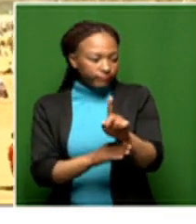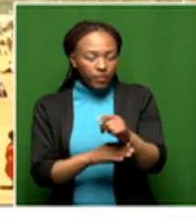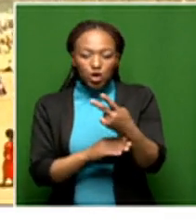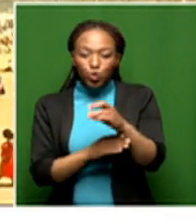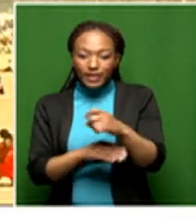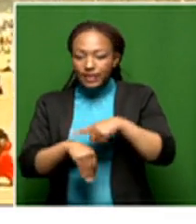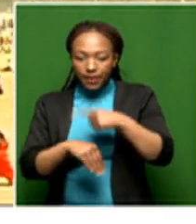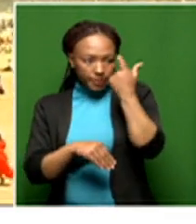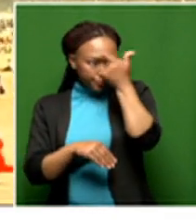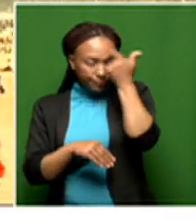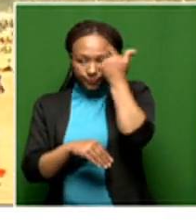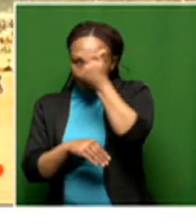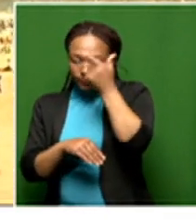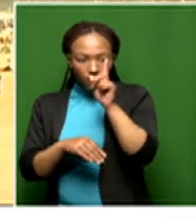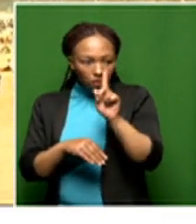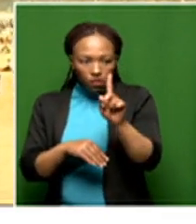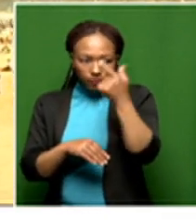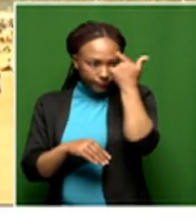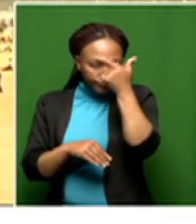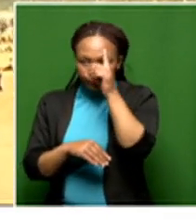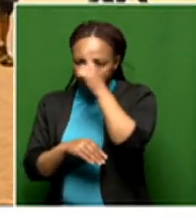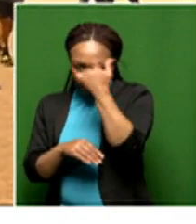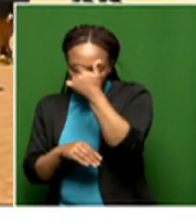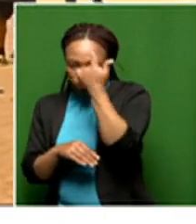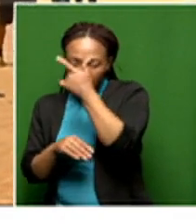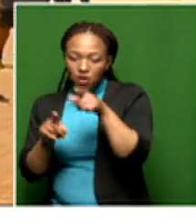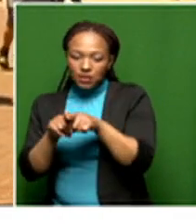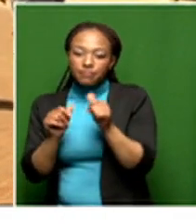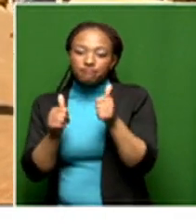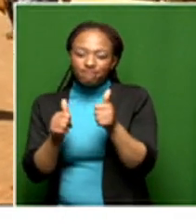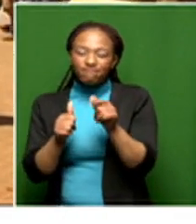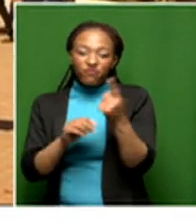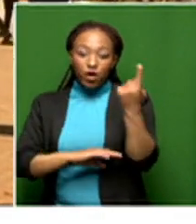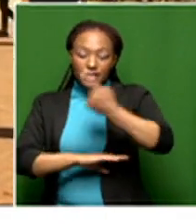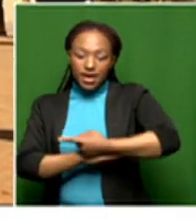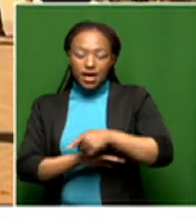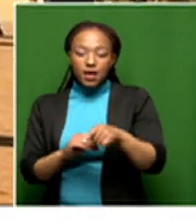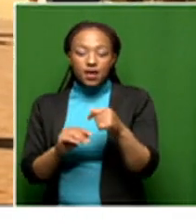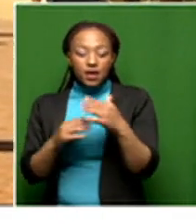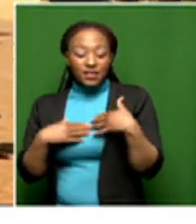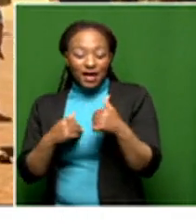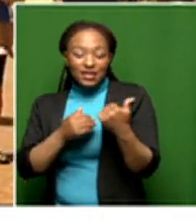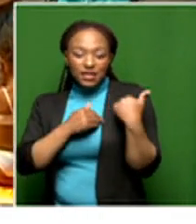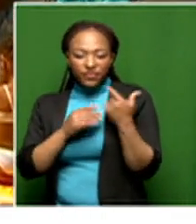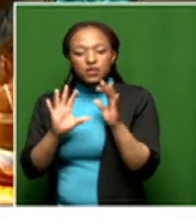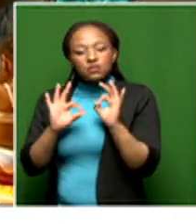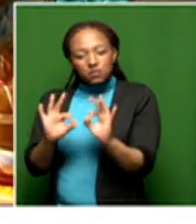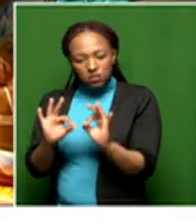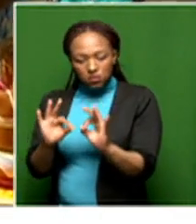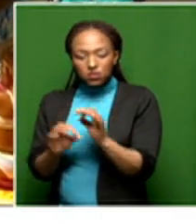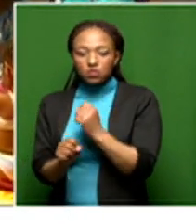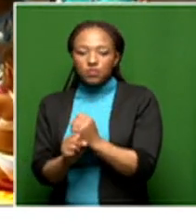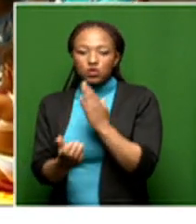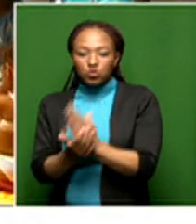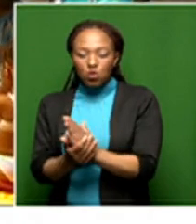20 times a day. But that's just the times that you're in for the tracking and tracing as well. So health and safety protocols in place to ensure